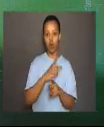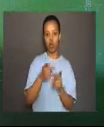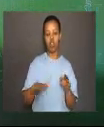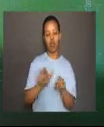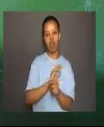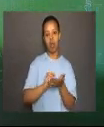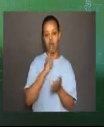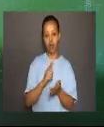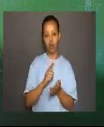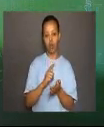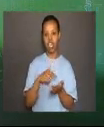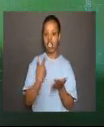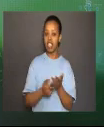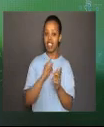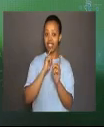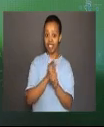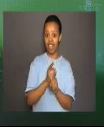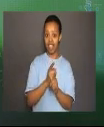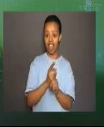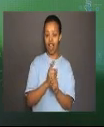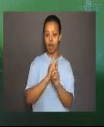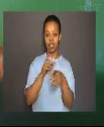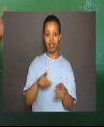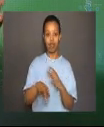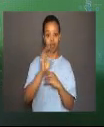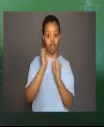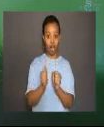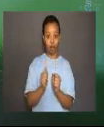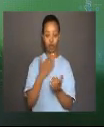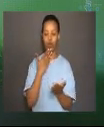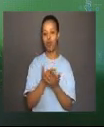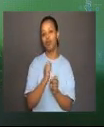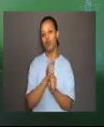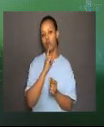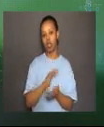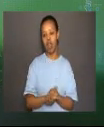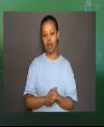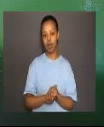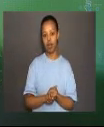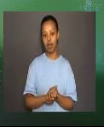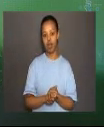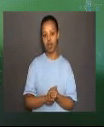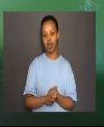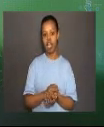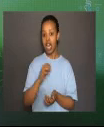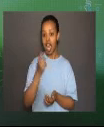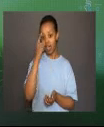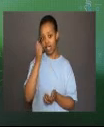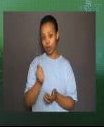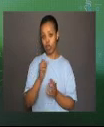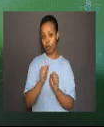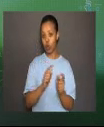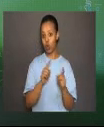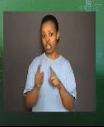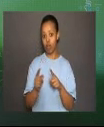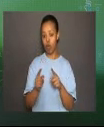Did you manage to get the correct answers, students? Great job. You may remember that at